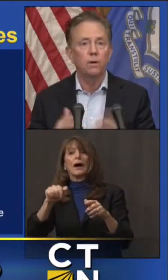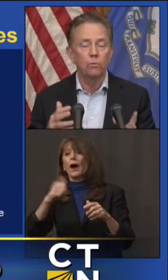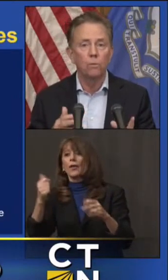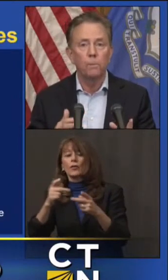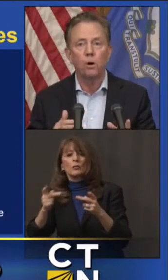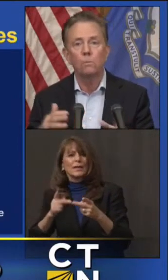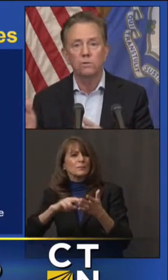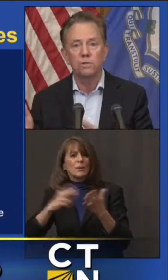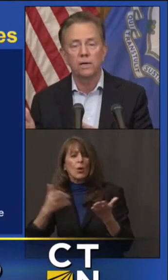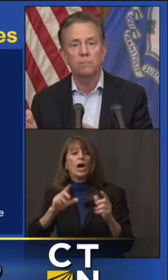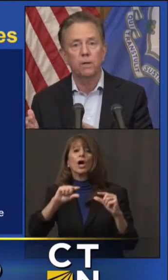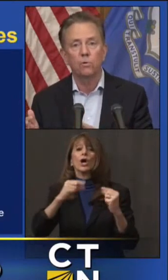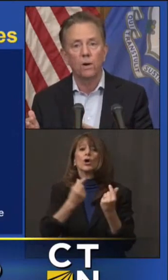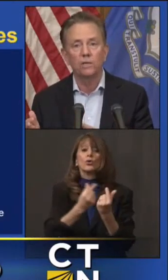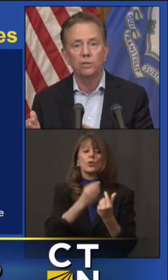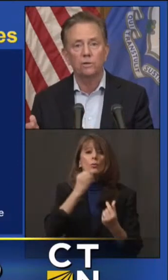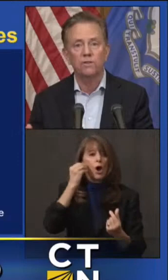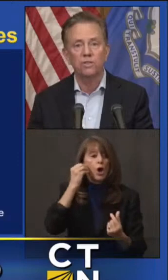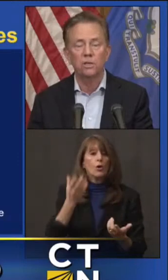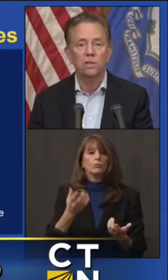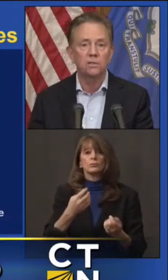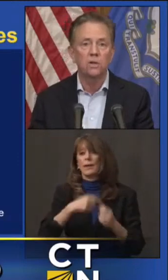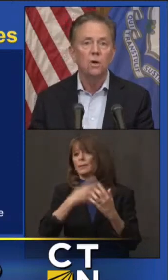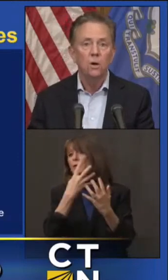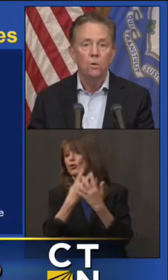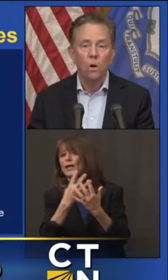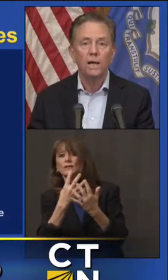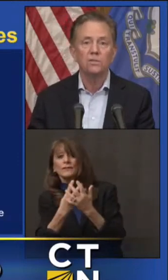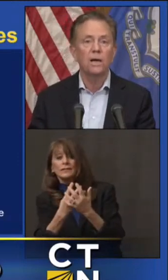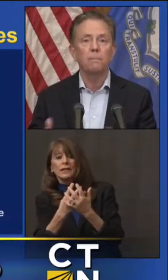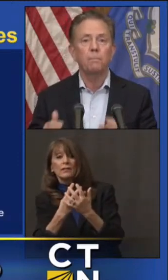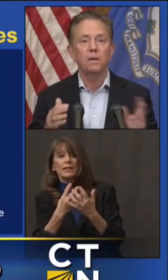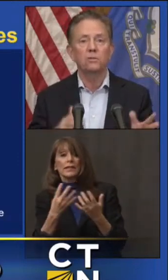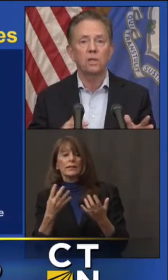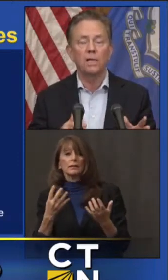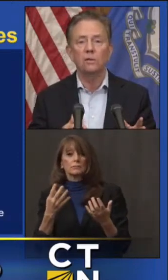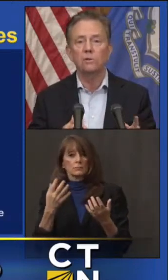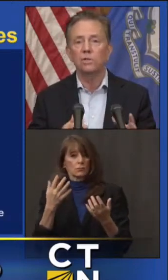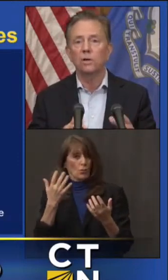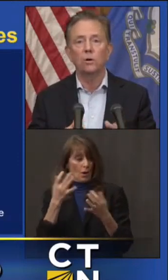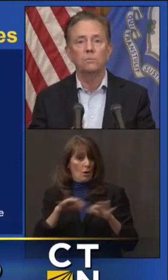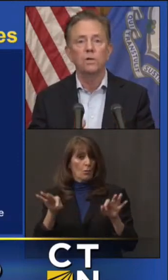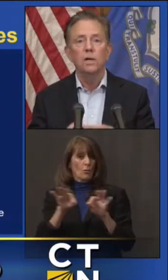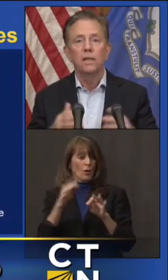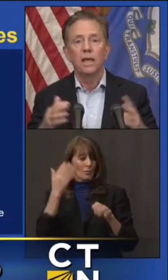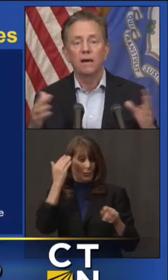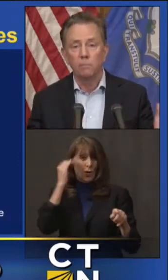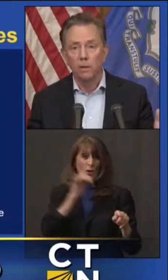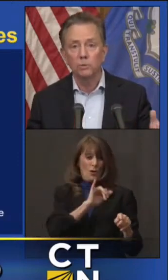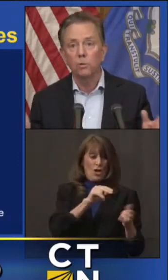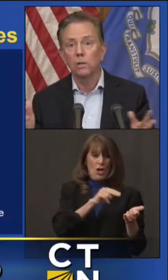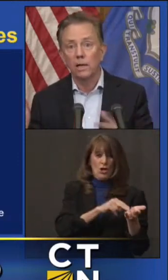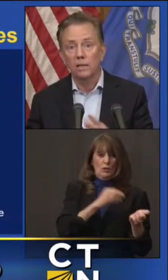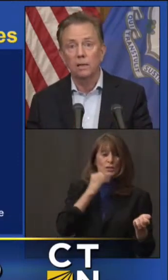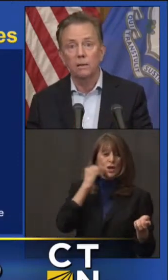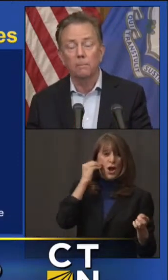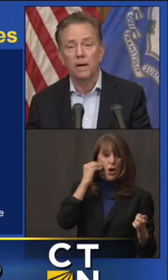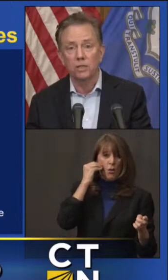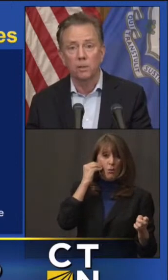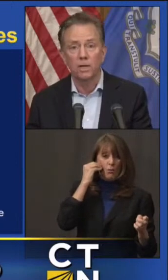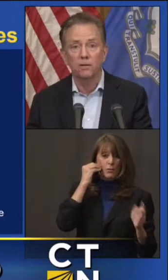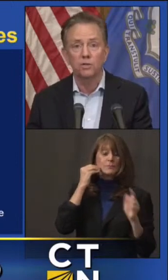can be group homes. That can be correctional facilities. Why is that? Because like nursing homes, they have much more likely